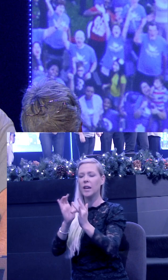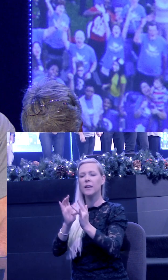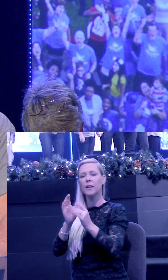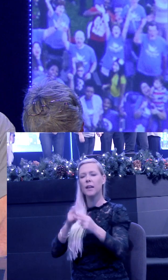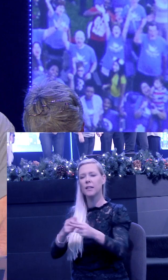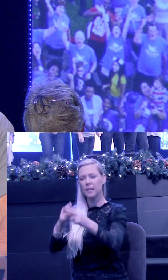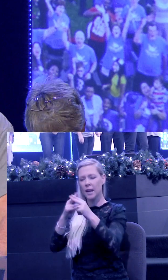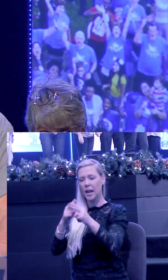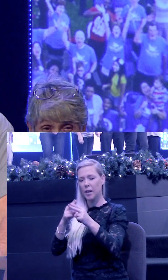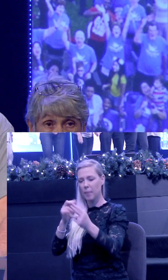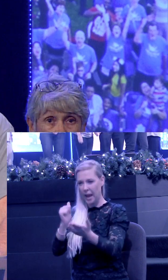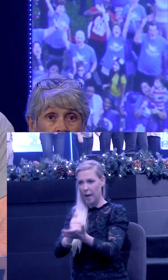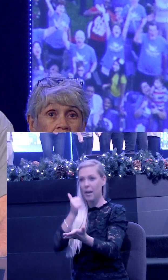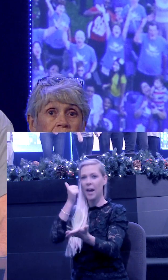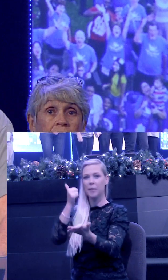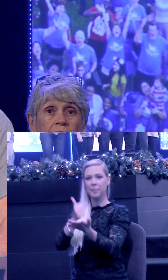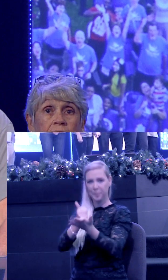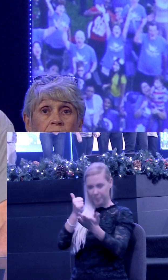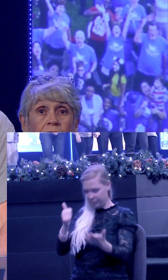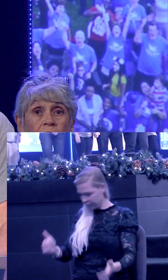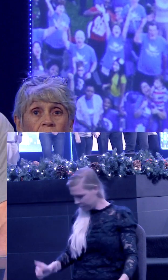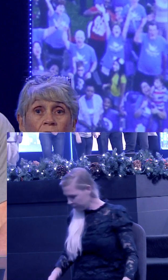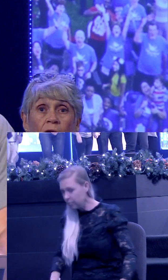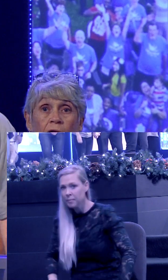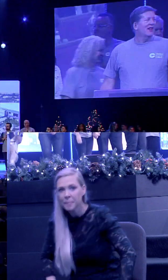sake. Amen. Amen.